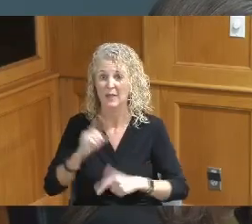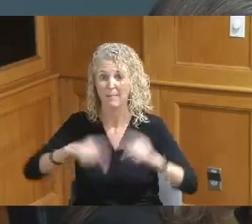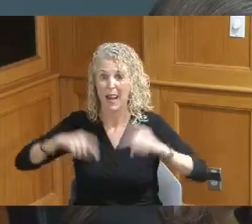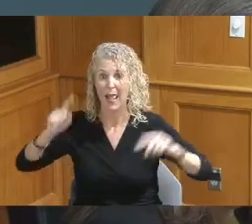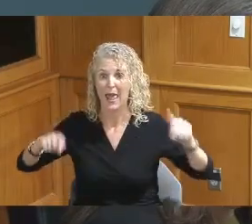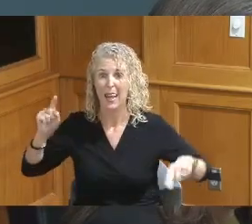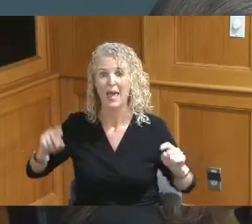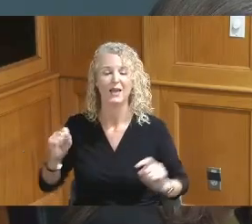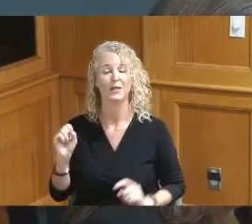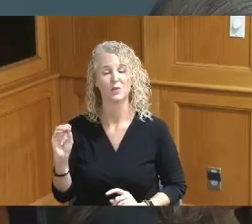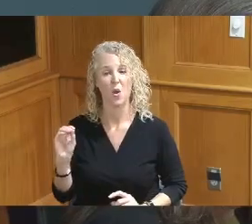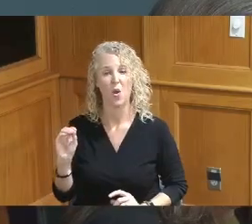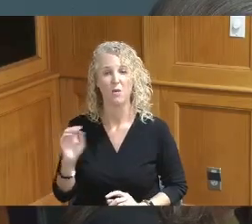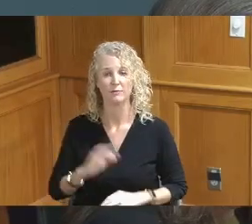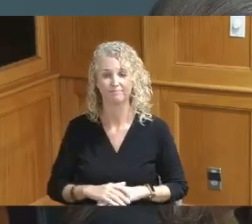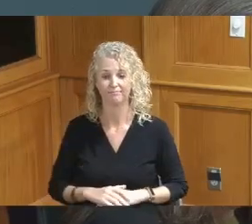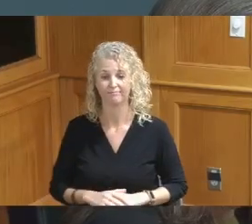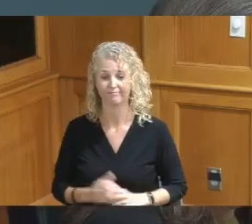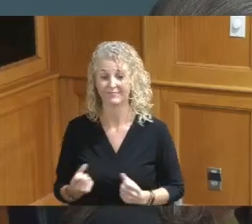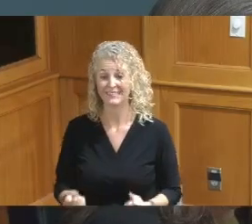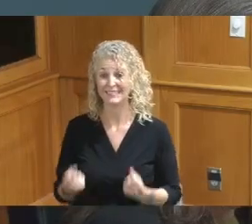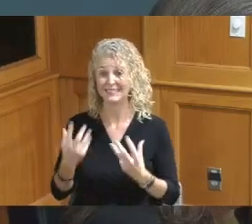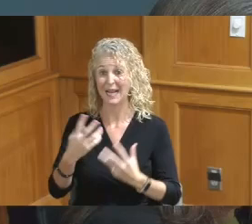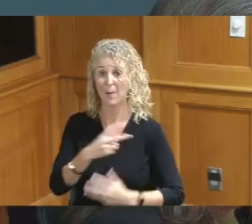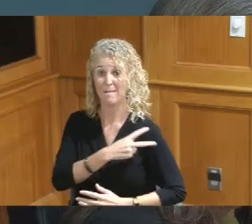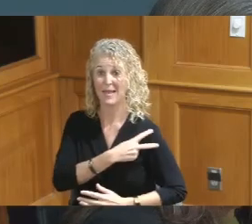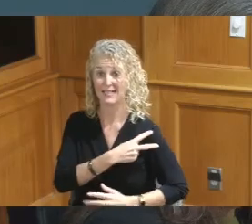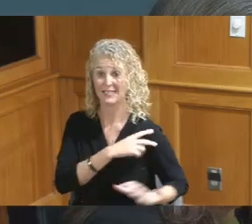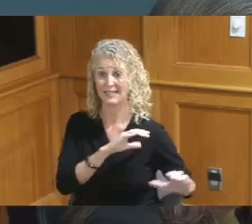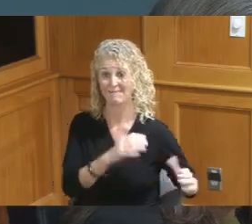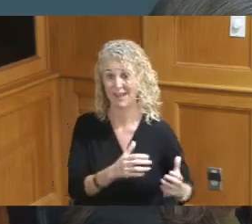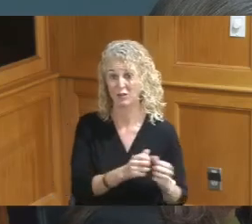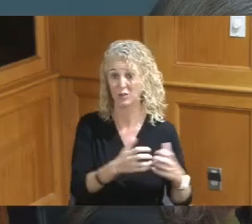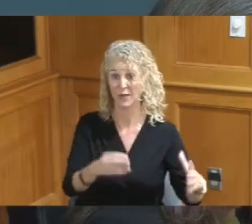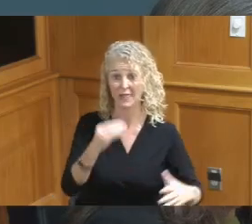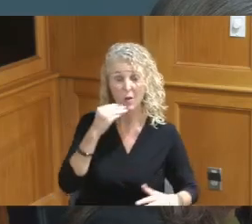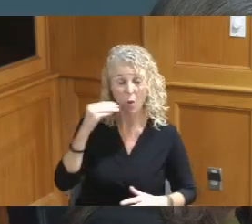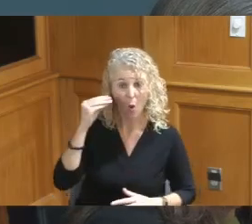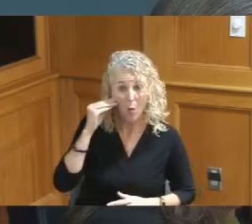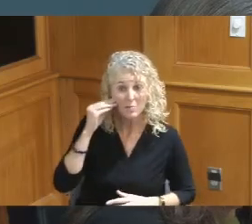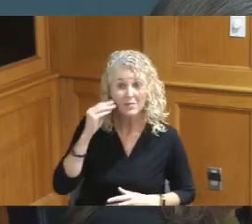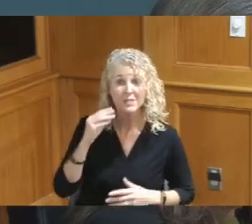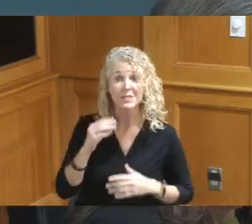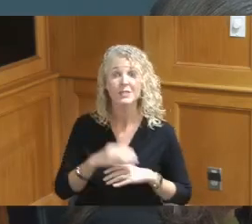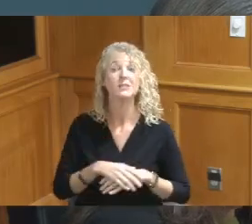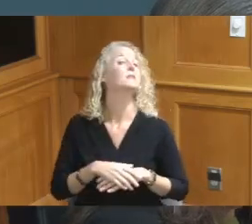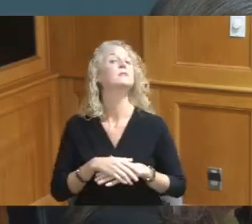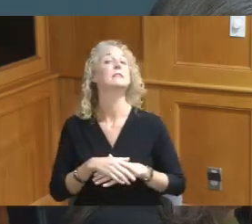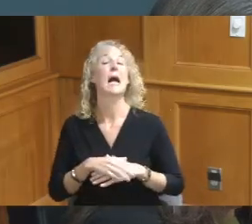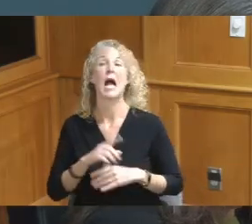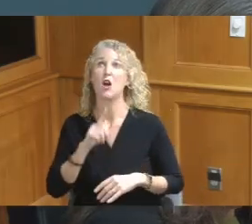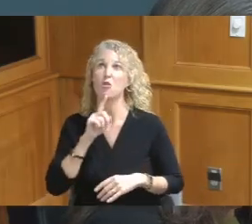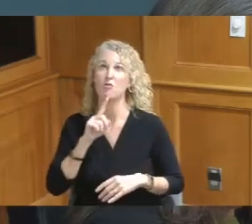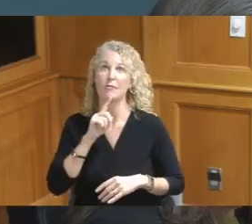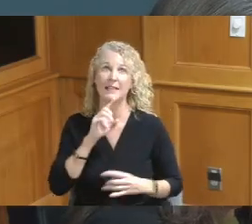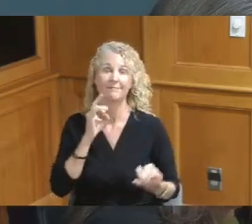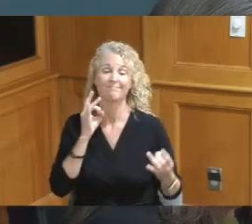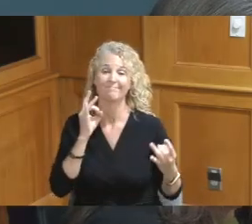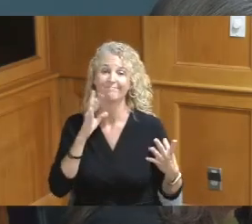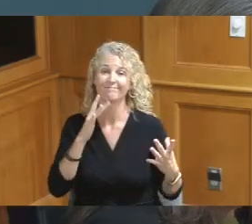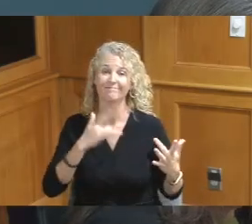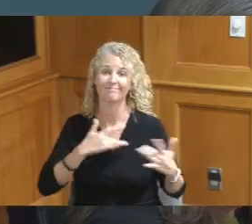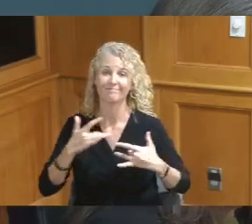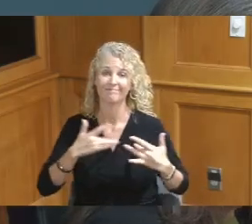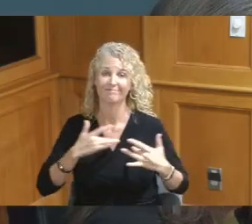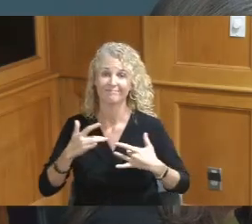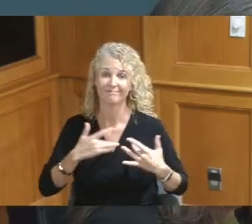but the number of veterans that we have that are homeless really concerns me. There's